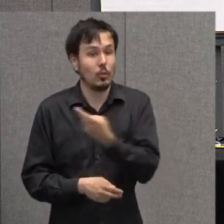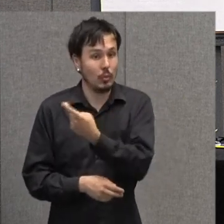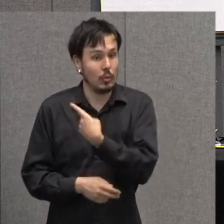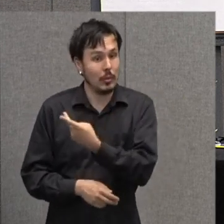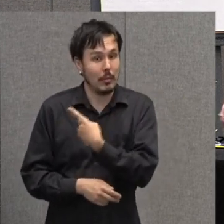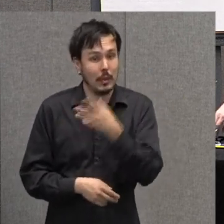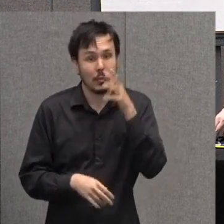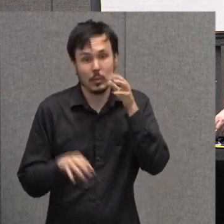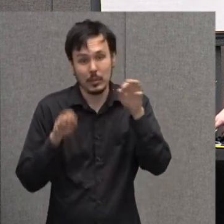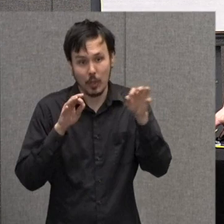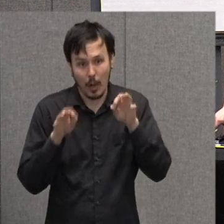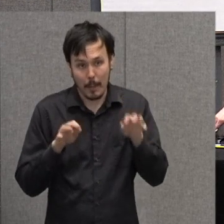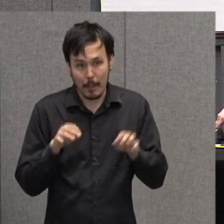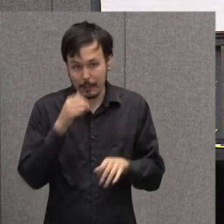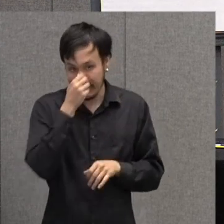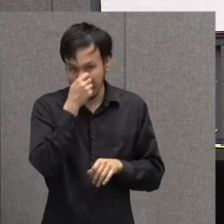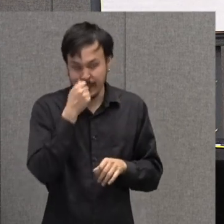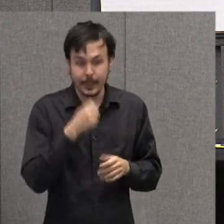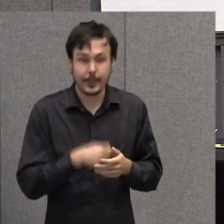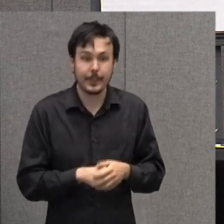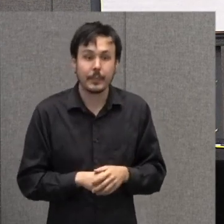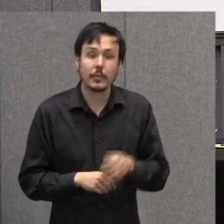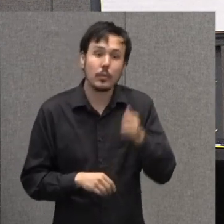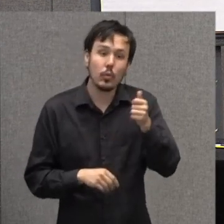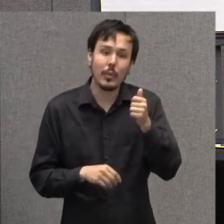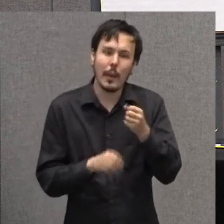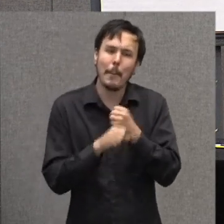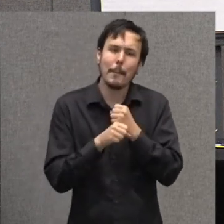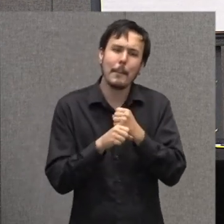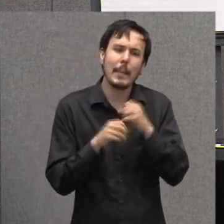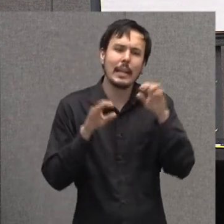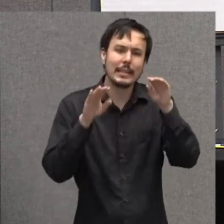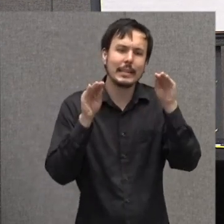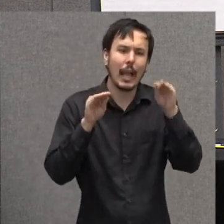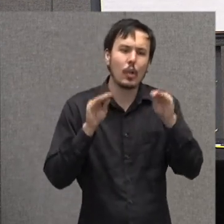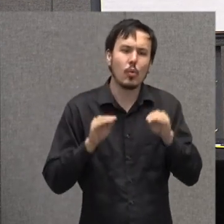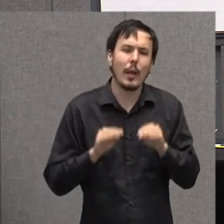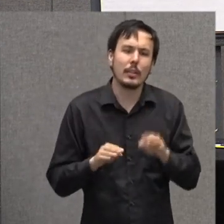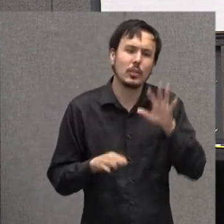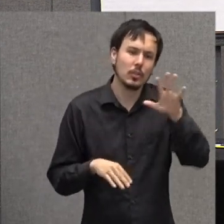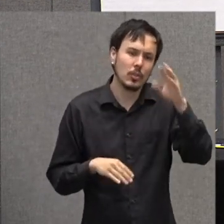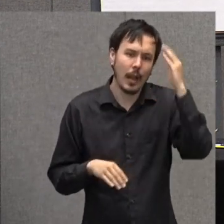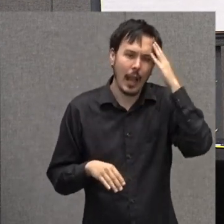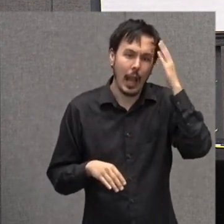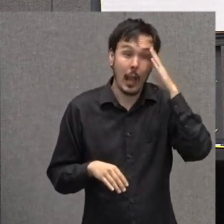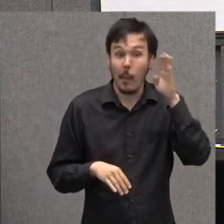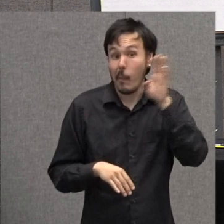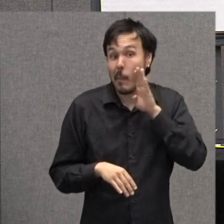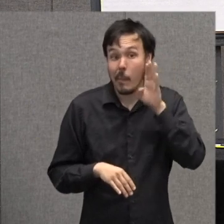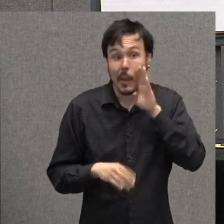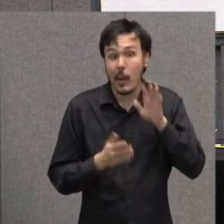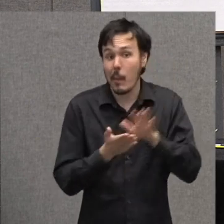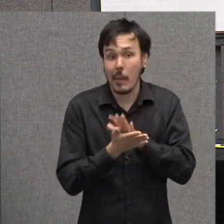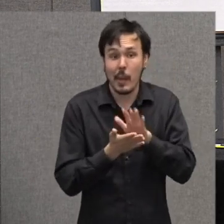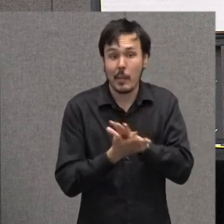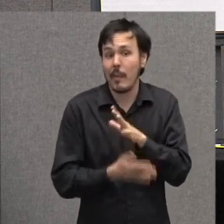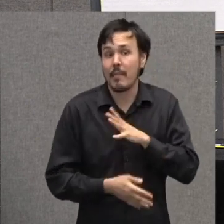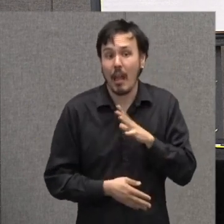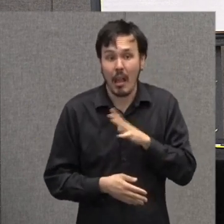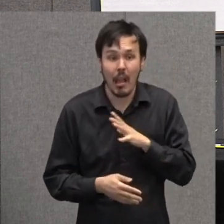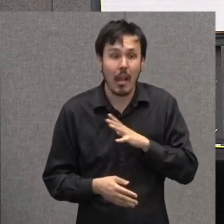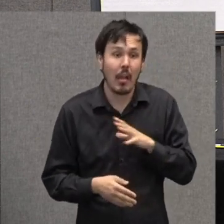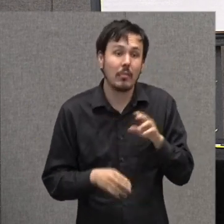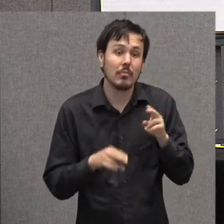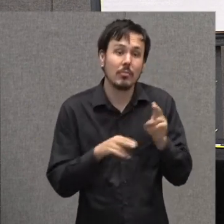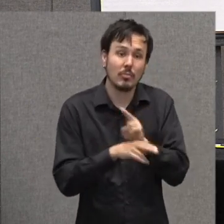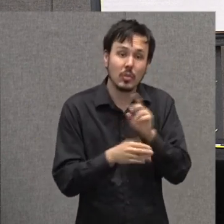right now. So when you're adding decorations to your hat, if you have brown paper, that's great. You can still work with the